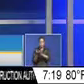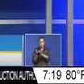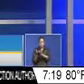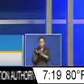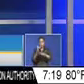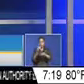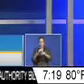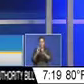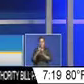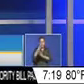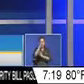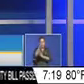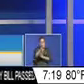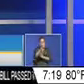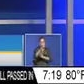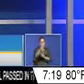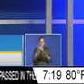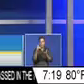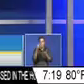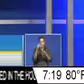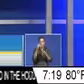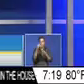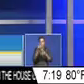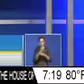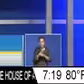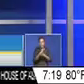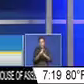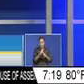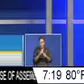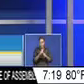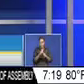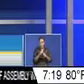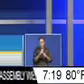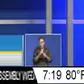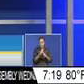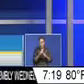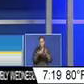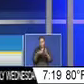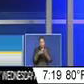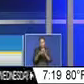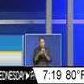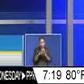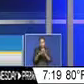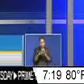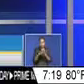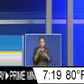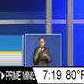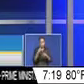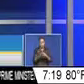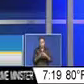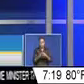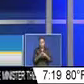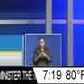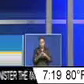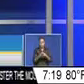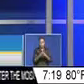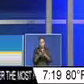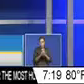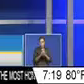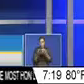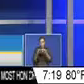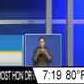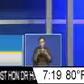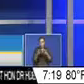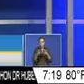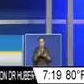airport. Head of the Anti-Corruption and Financial Crimes Unit, Superintendent Matthew Edgecombe, confirmed that an incident did occur and